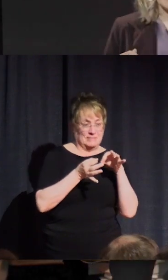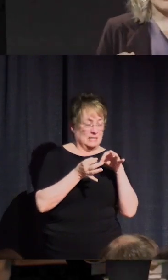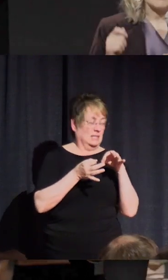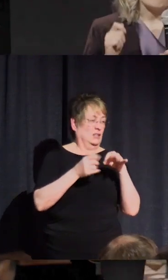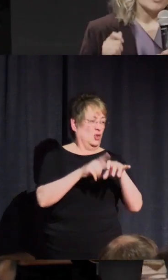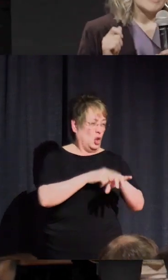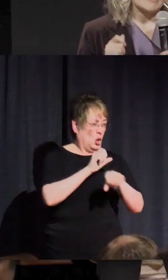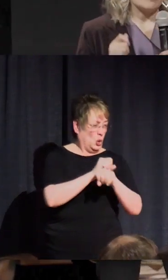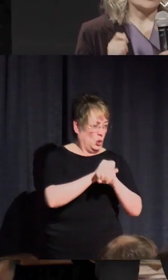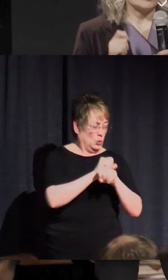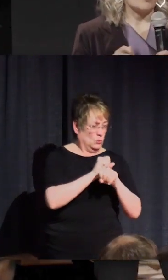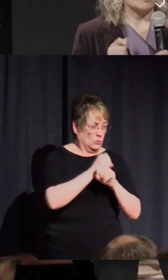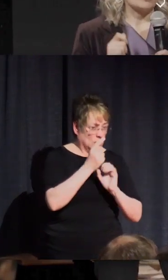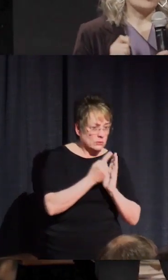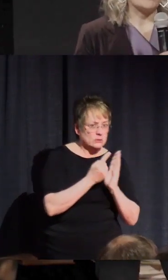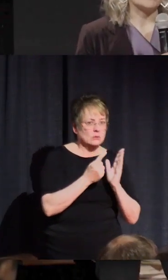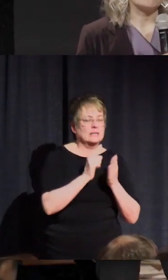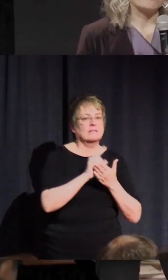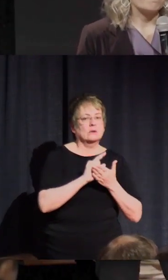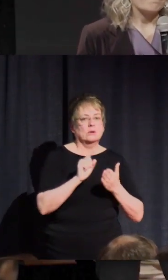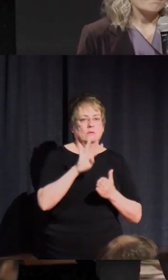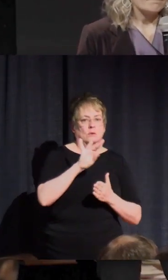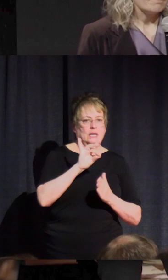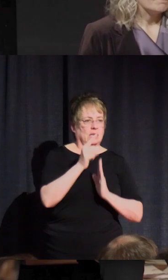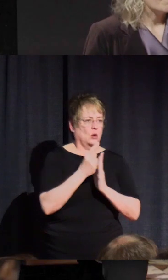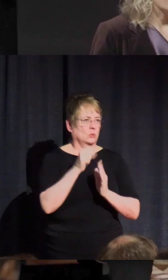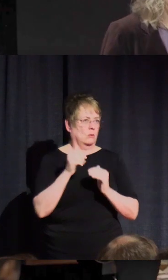long work hours as 48 hours or more per week.